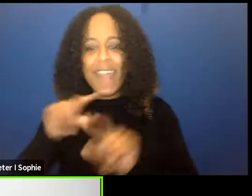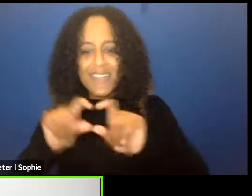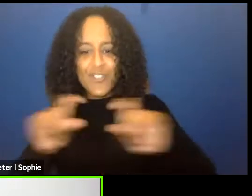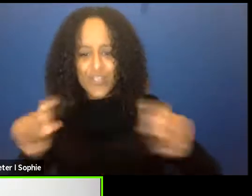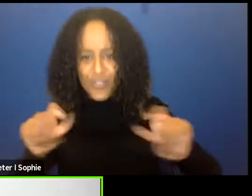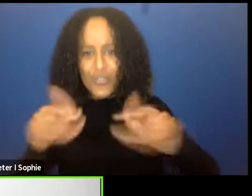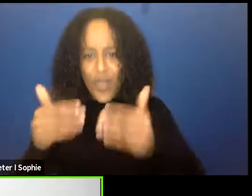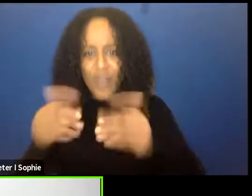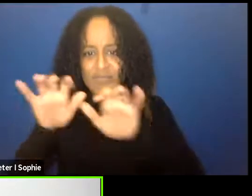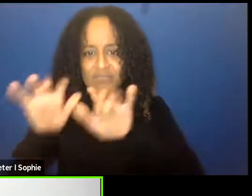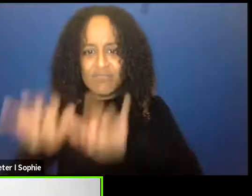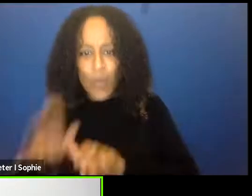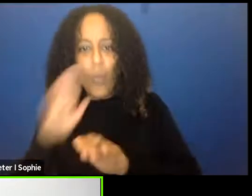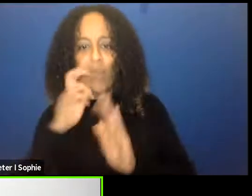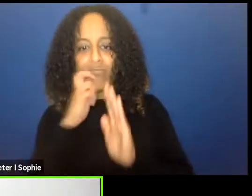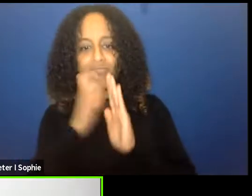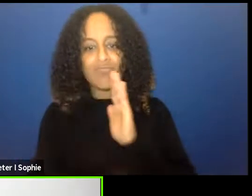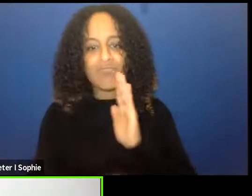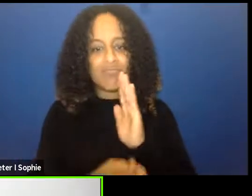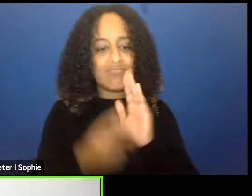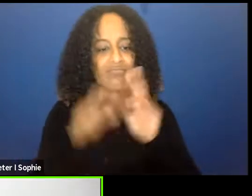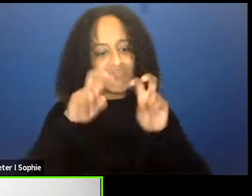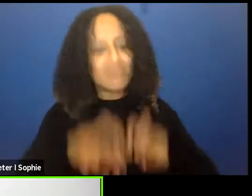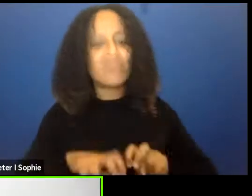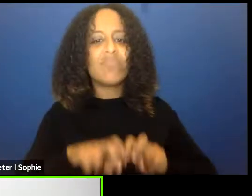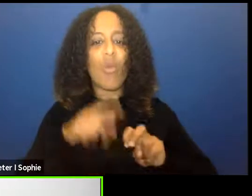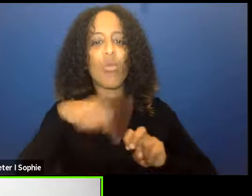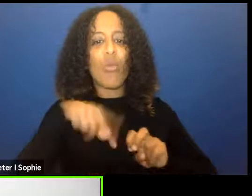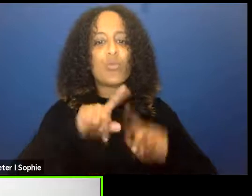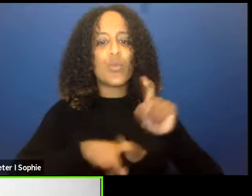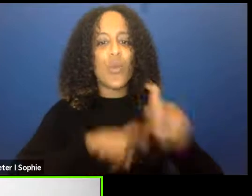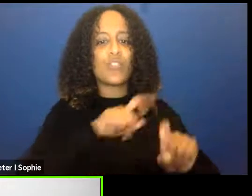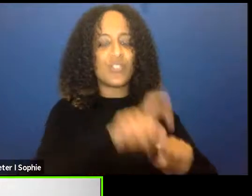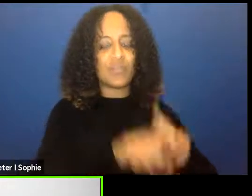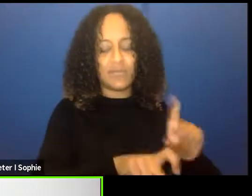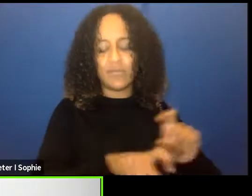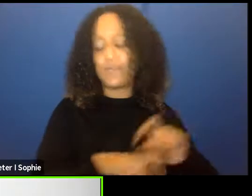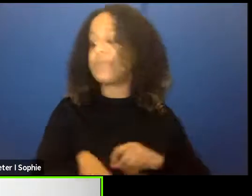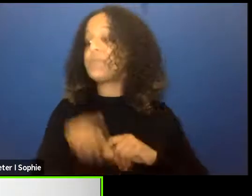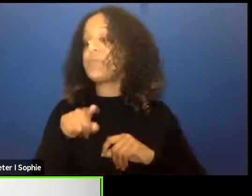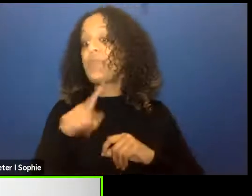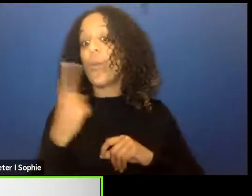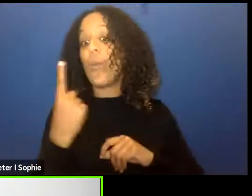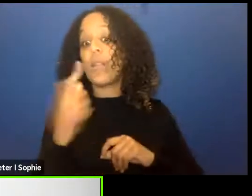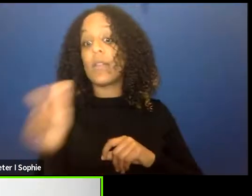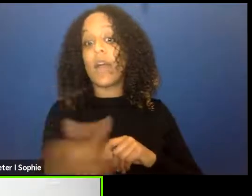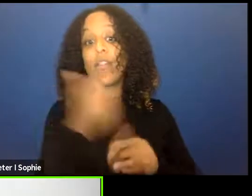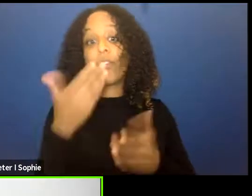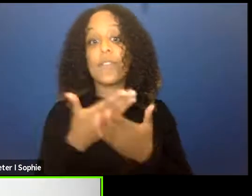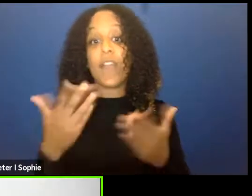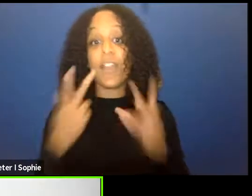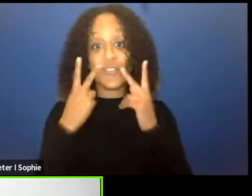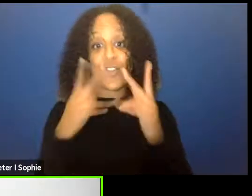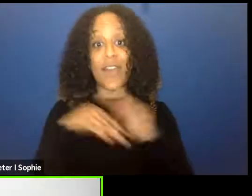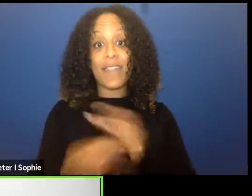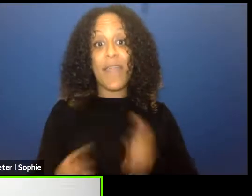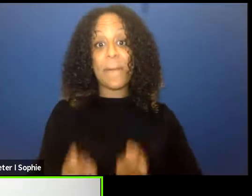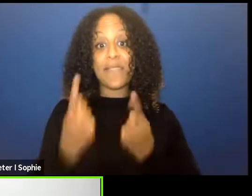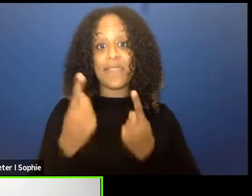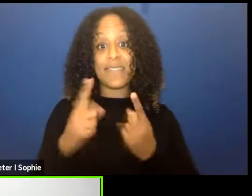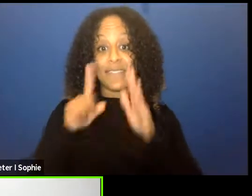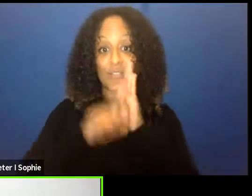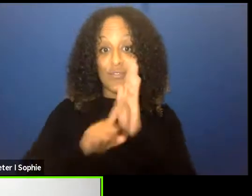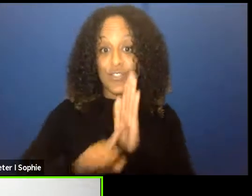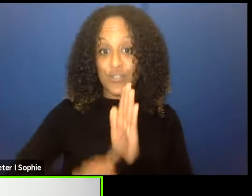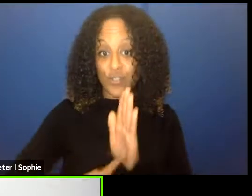to dive into those in a few minutes. So one of the things that that I saw in the empathy research